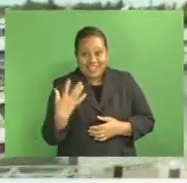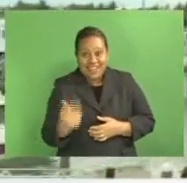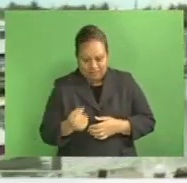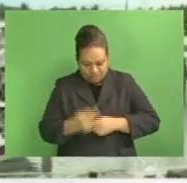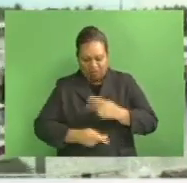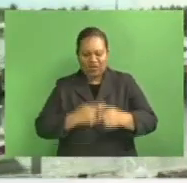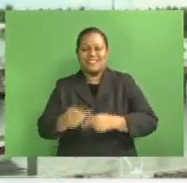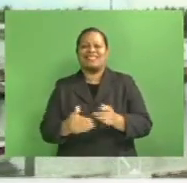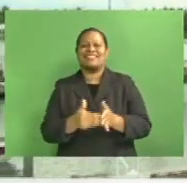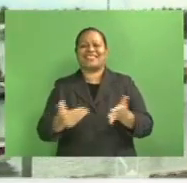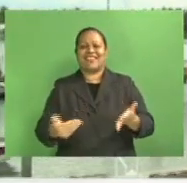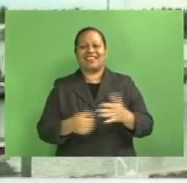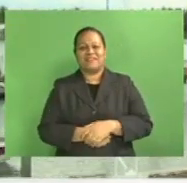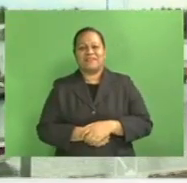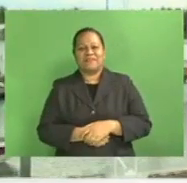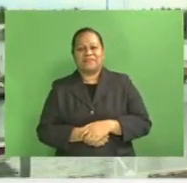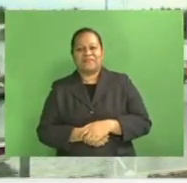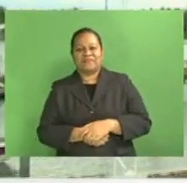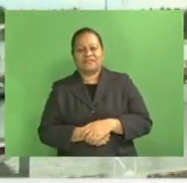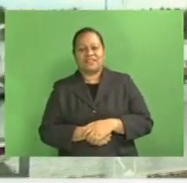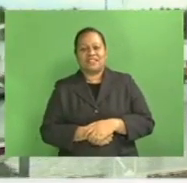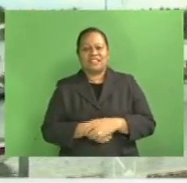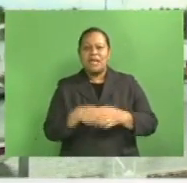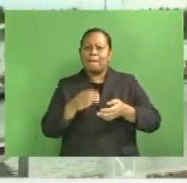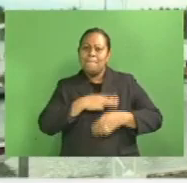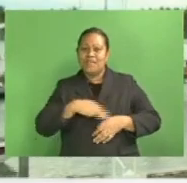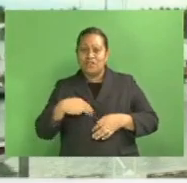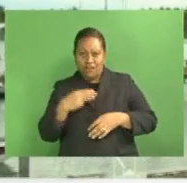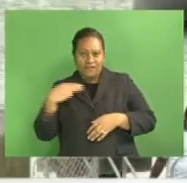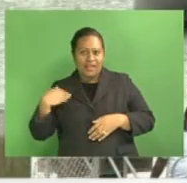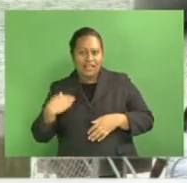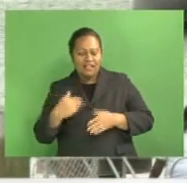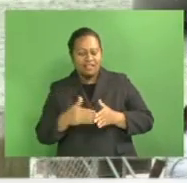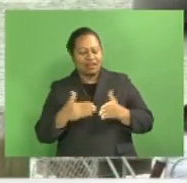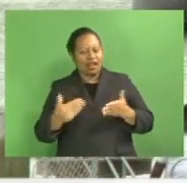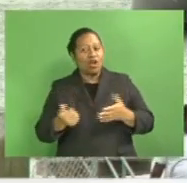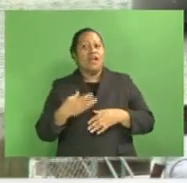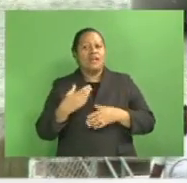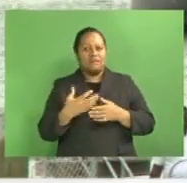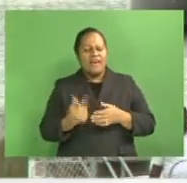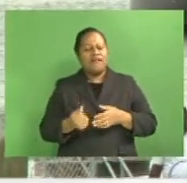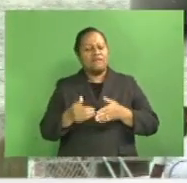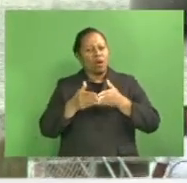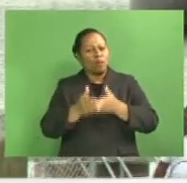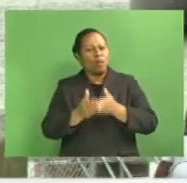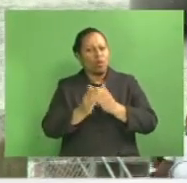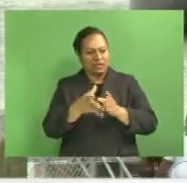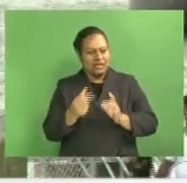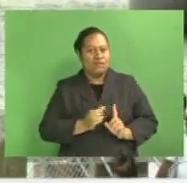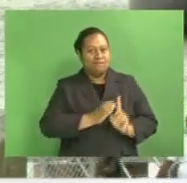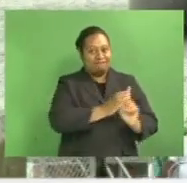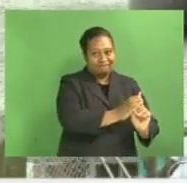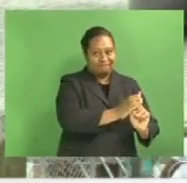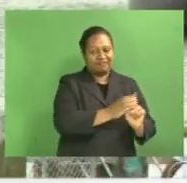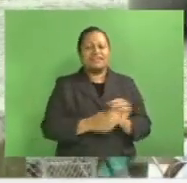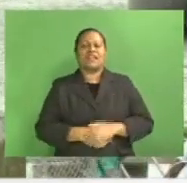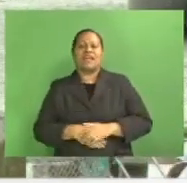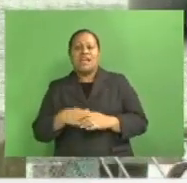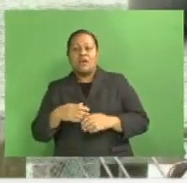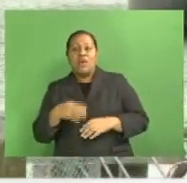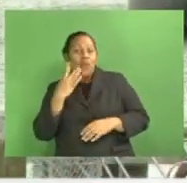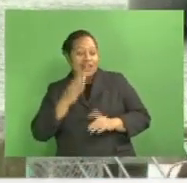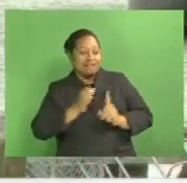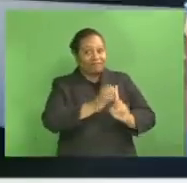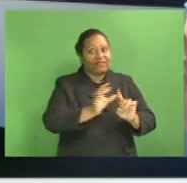through with MCCTTT and with Ministry of Health. There are 7 boats out in the channel in quarantine at the moment, which are ready to come in as soon as the